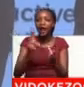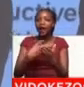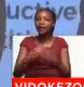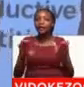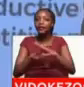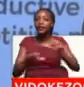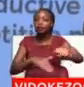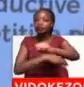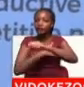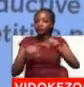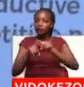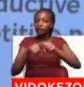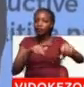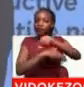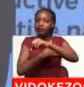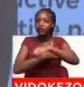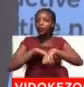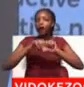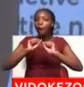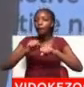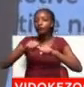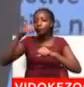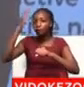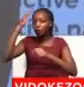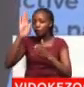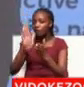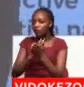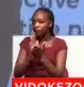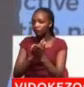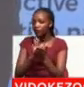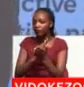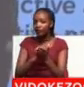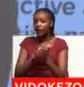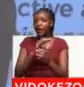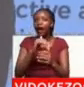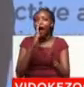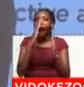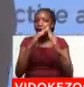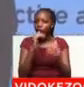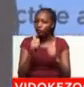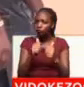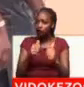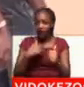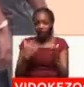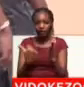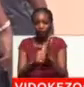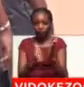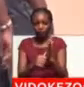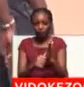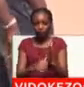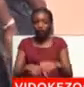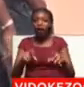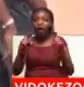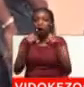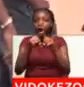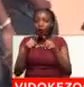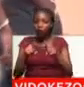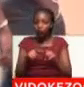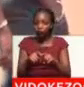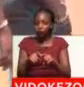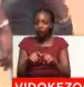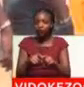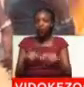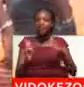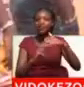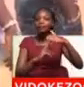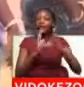and the chiefs would know very quickly in which Nyumba Kumi there is a problem. Aidha, Mutahi Kagwe amesema kuwa